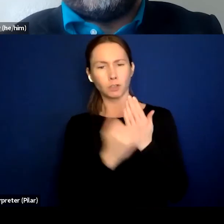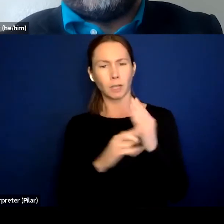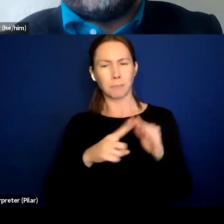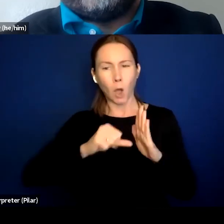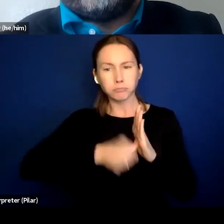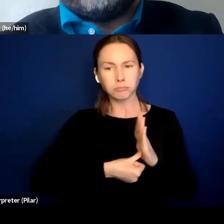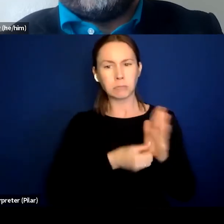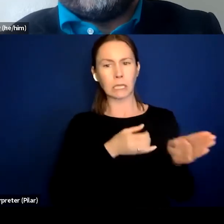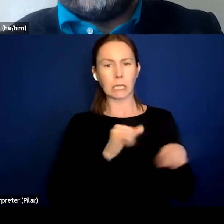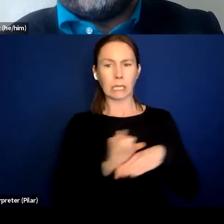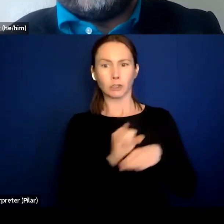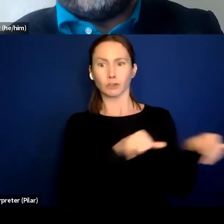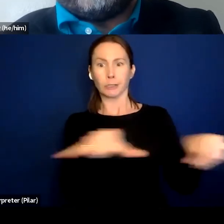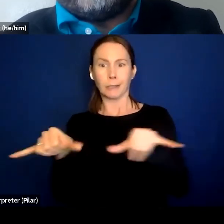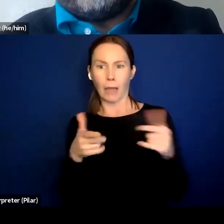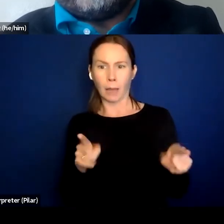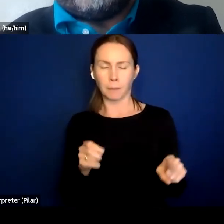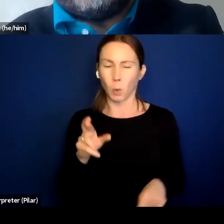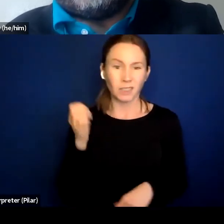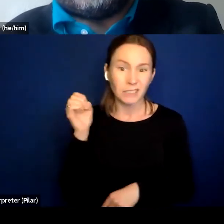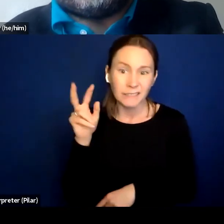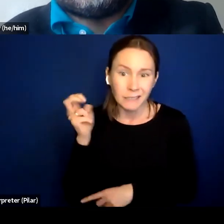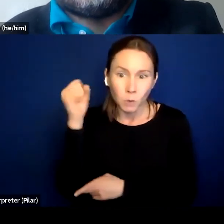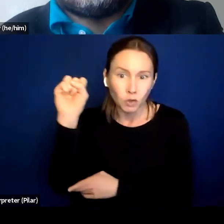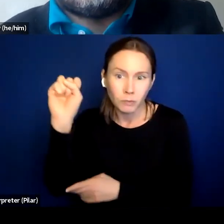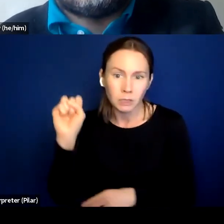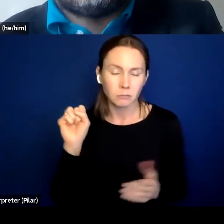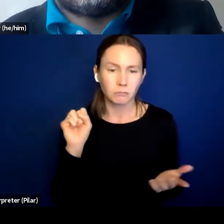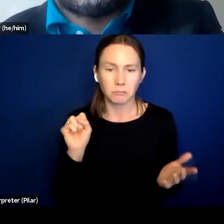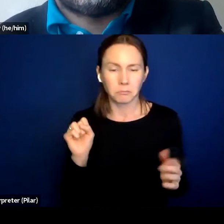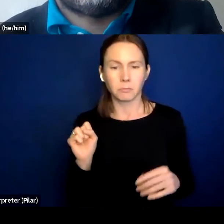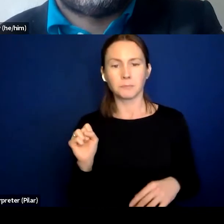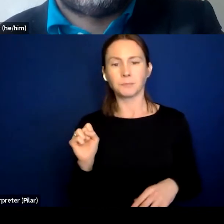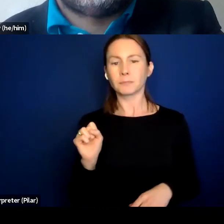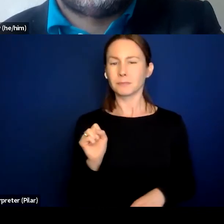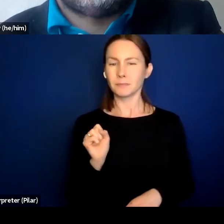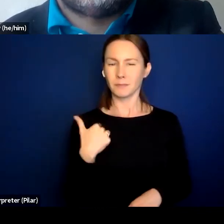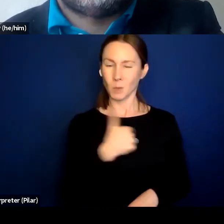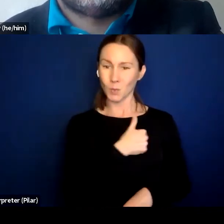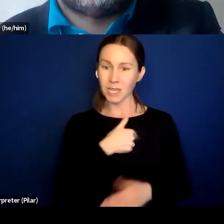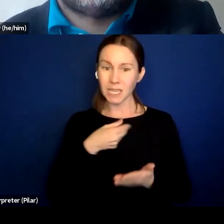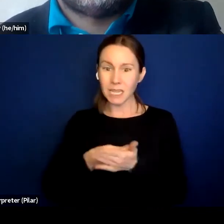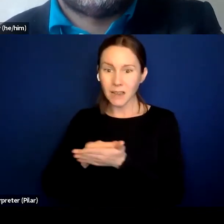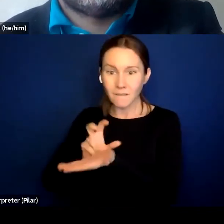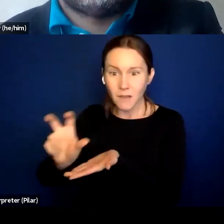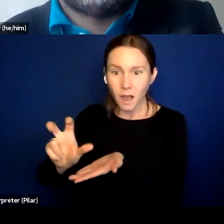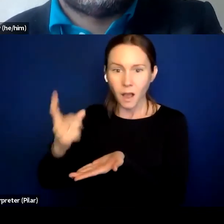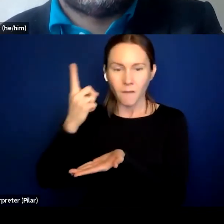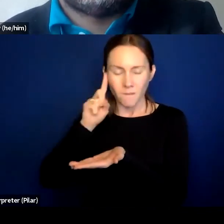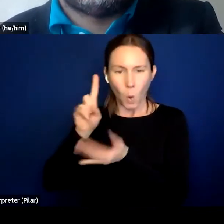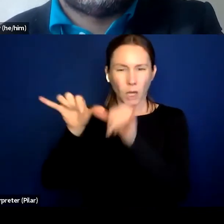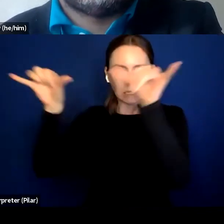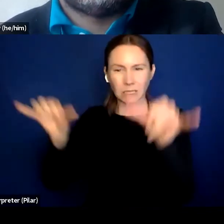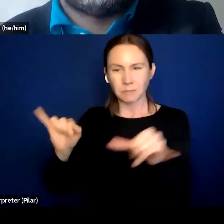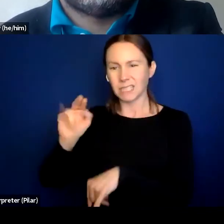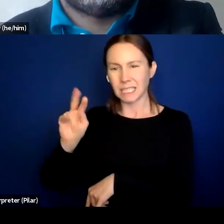industry or even the movement spaces that currently exist. We fund towards the infrastructure that